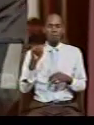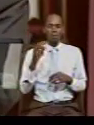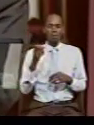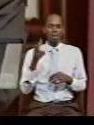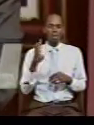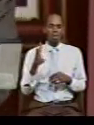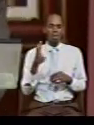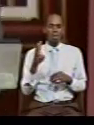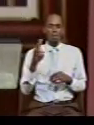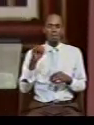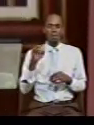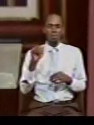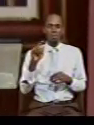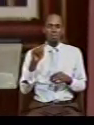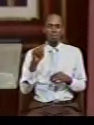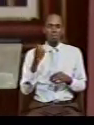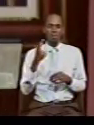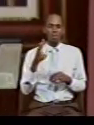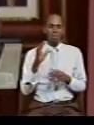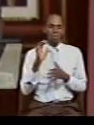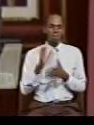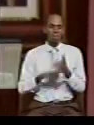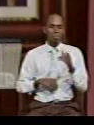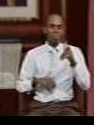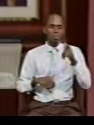Matthew, chapter